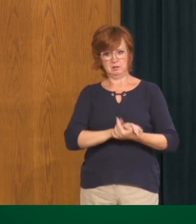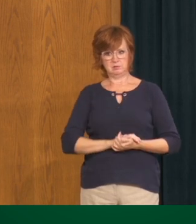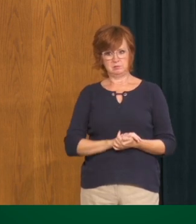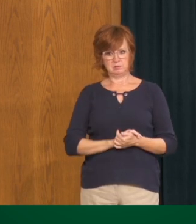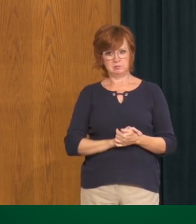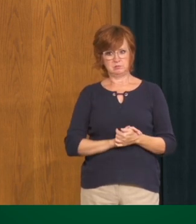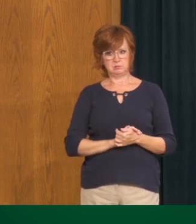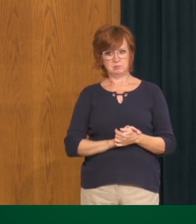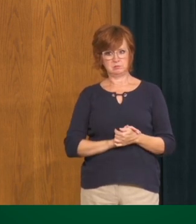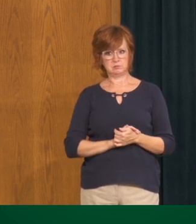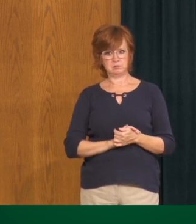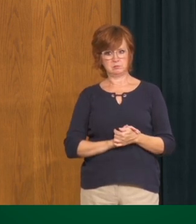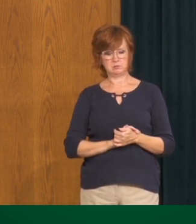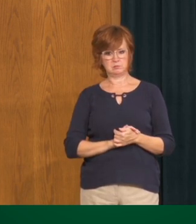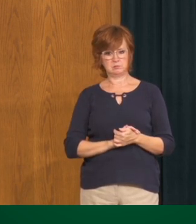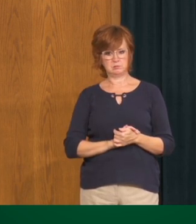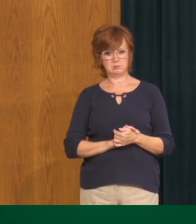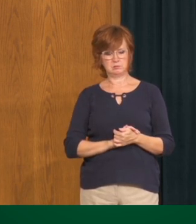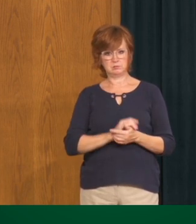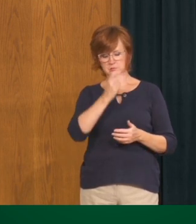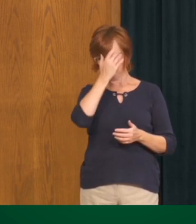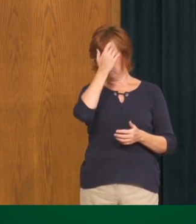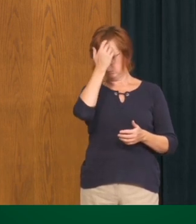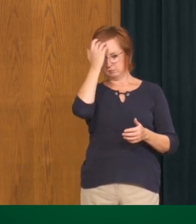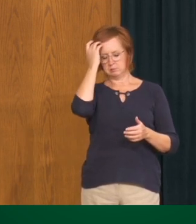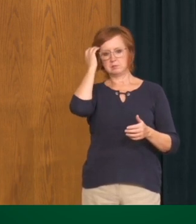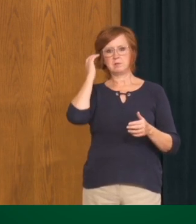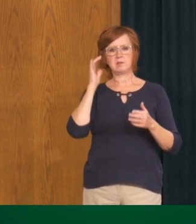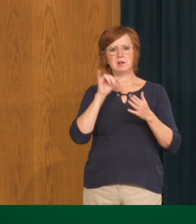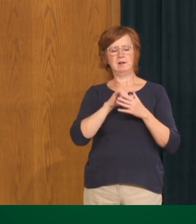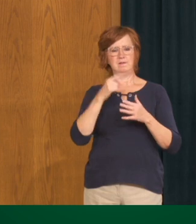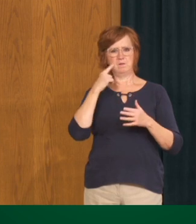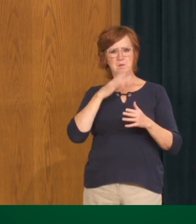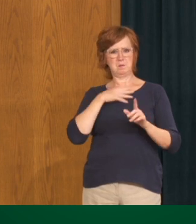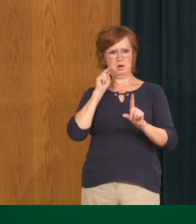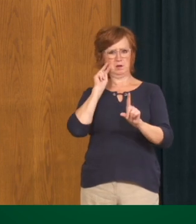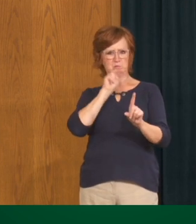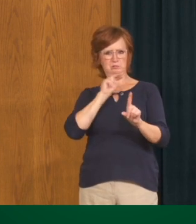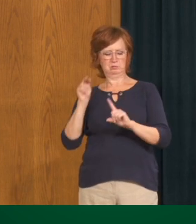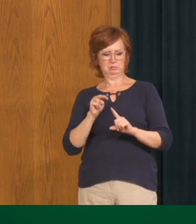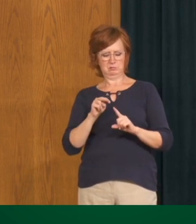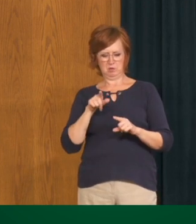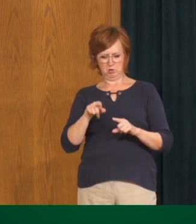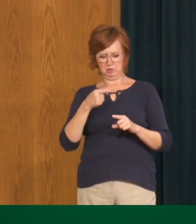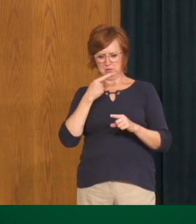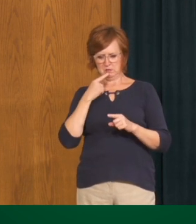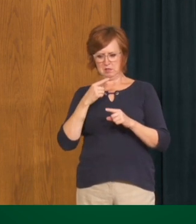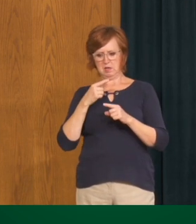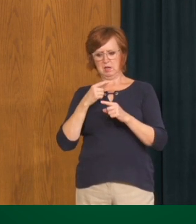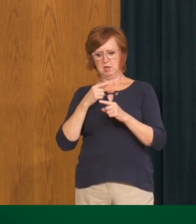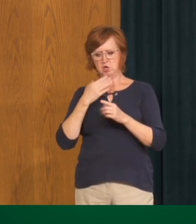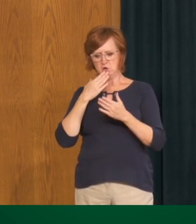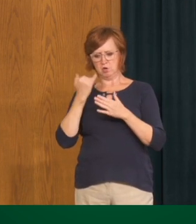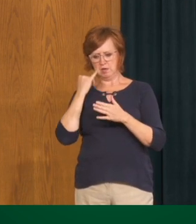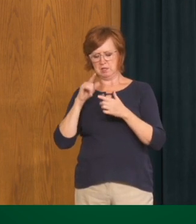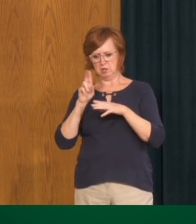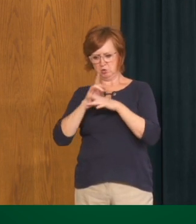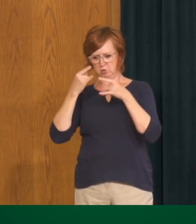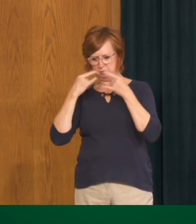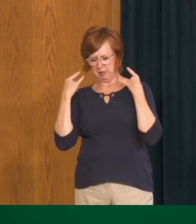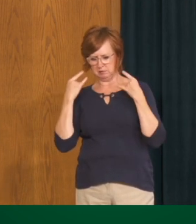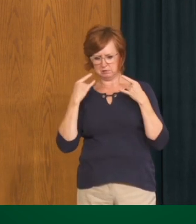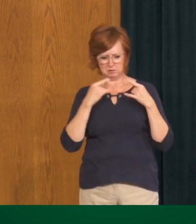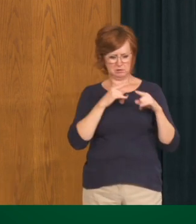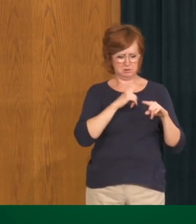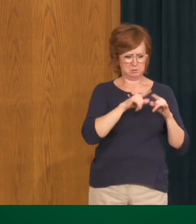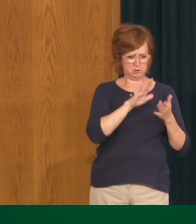masks. You're leaving it up to school divisions, which to some may seem a bit contradictory to the evidence and the advice you're providing. Well, as I mentioned before,